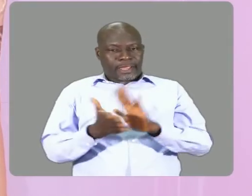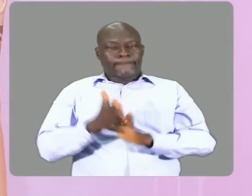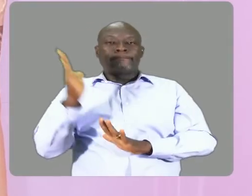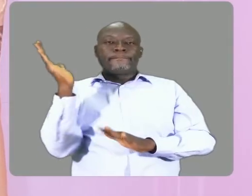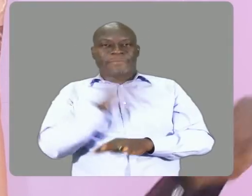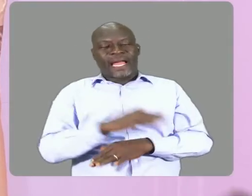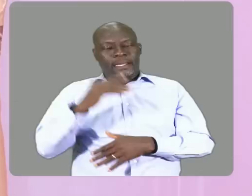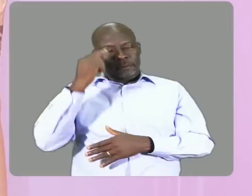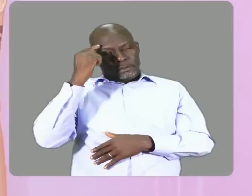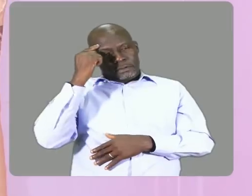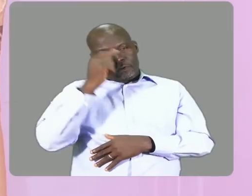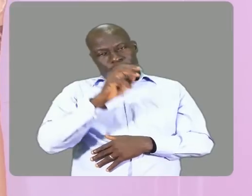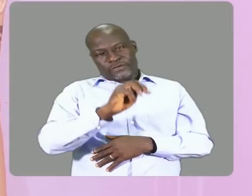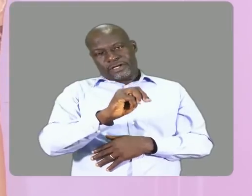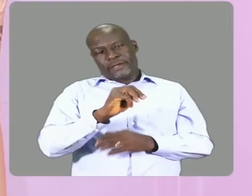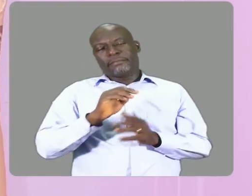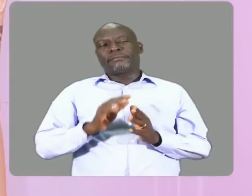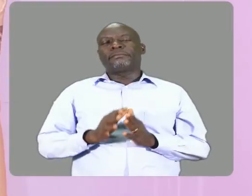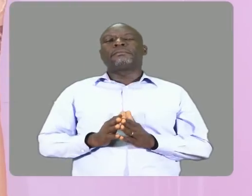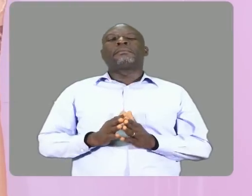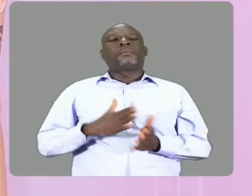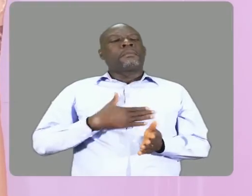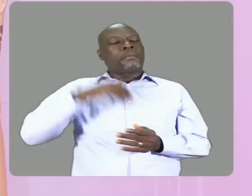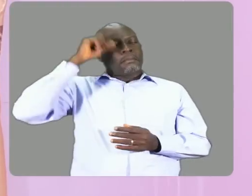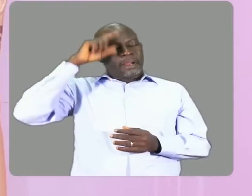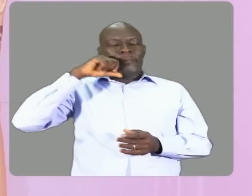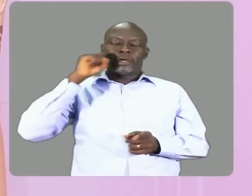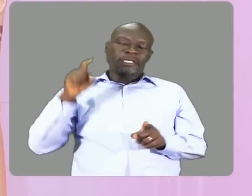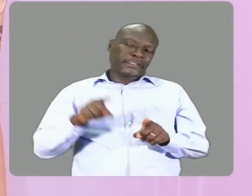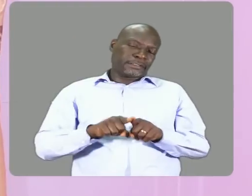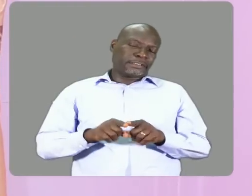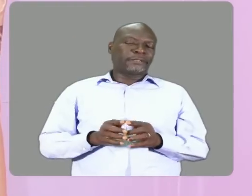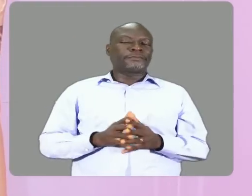abosia e wo mu anum be do papa e wuti me